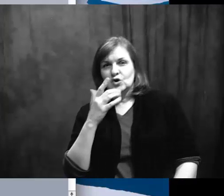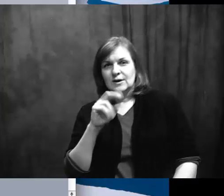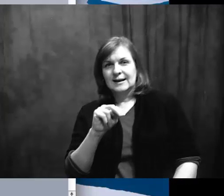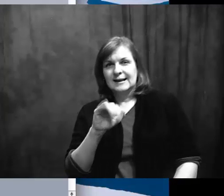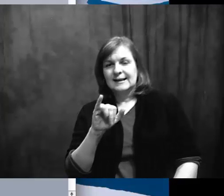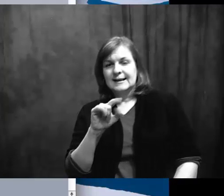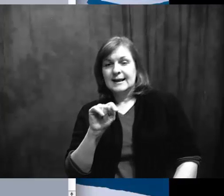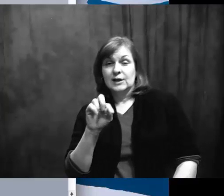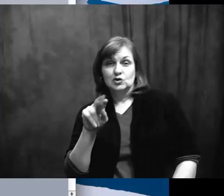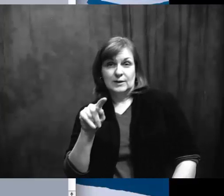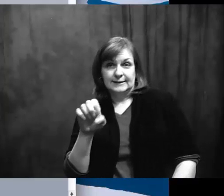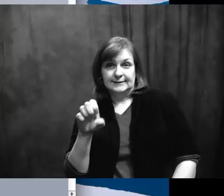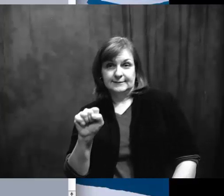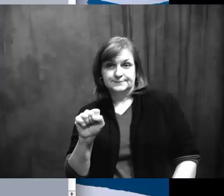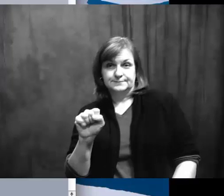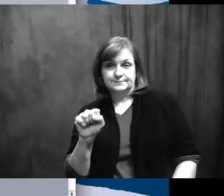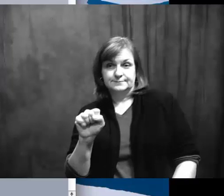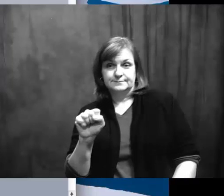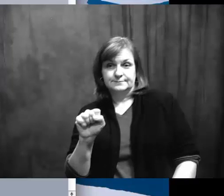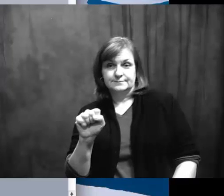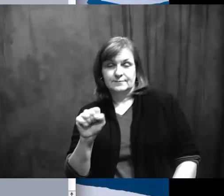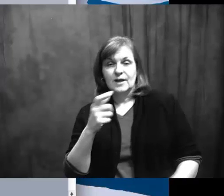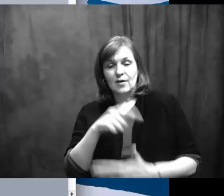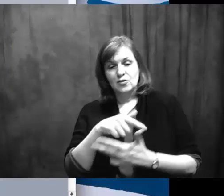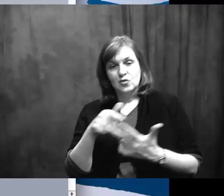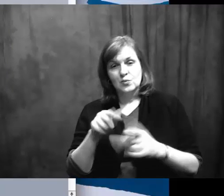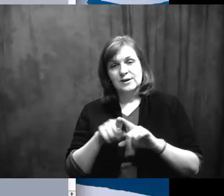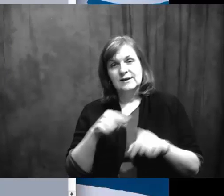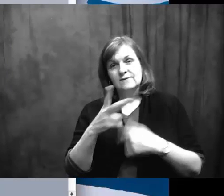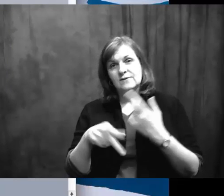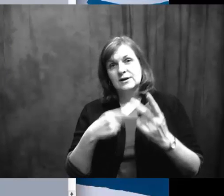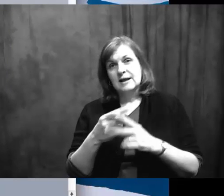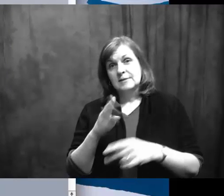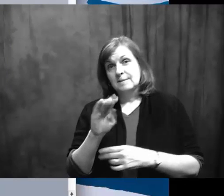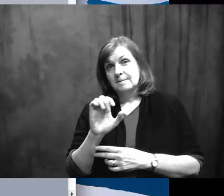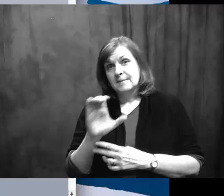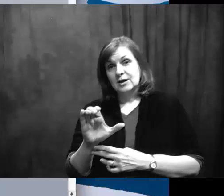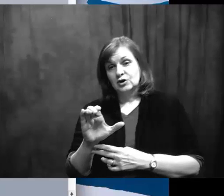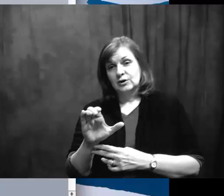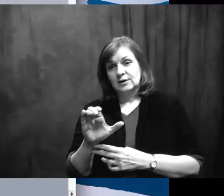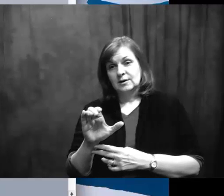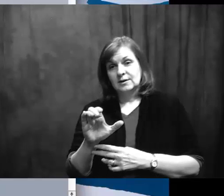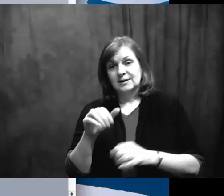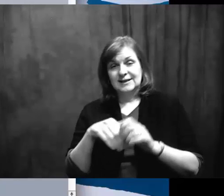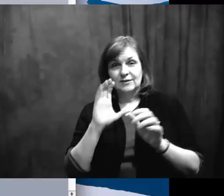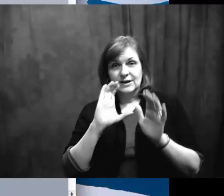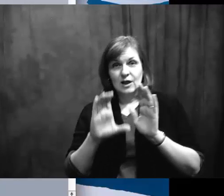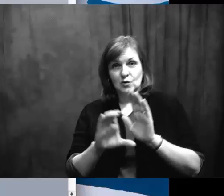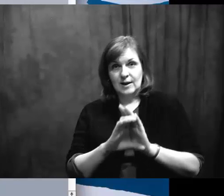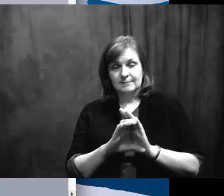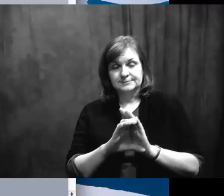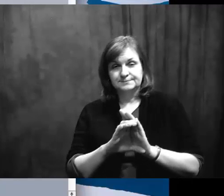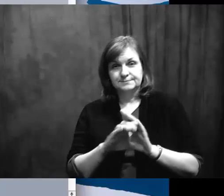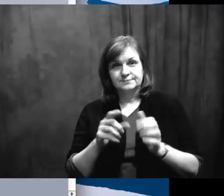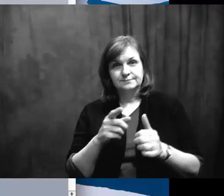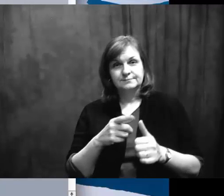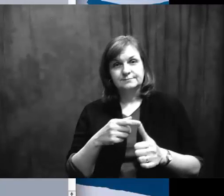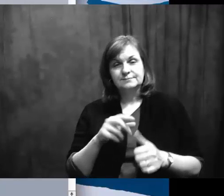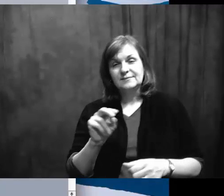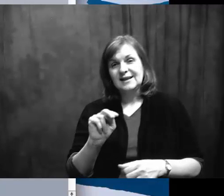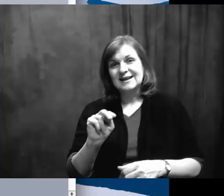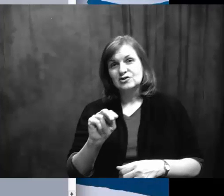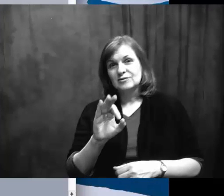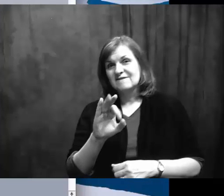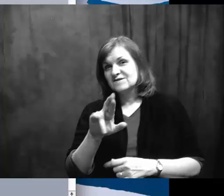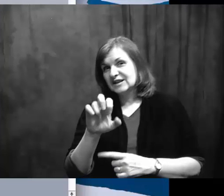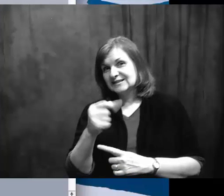their choice, nitrates would be a better way for them. So you see I have 3 different types of bacteria sitting on our diagram